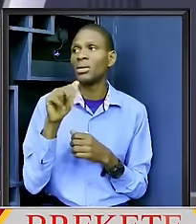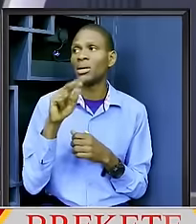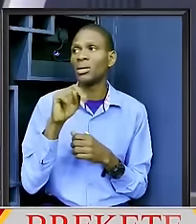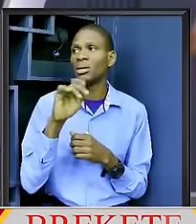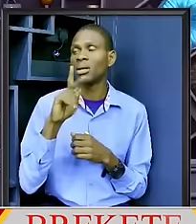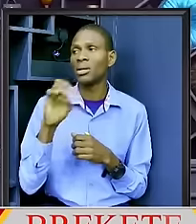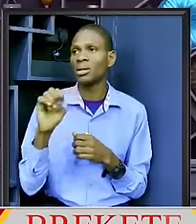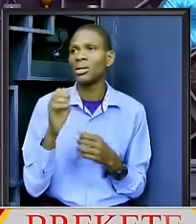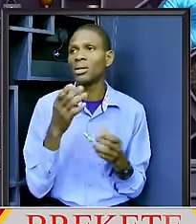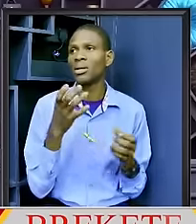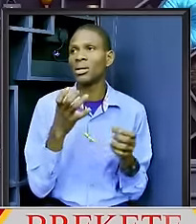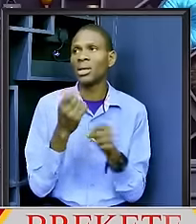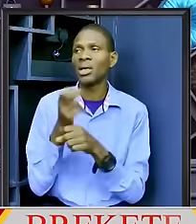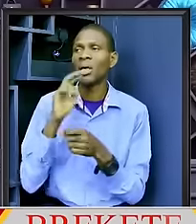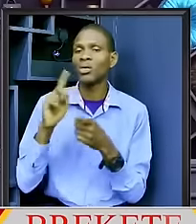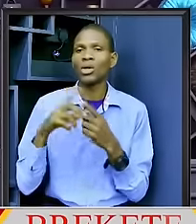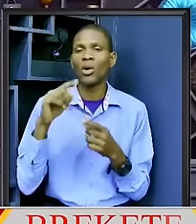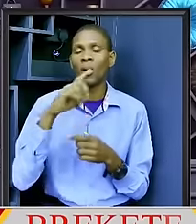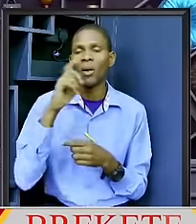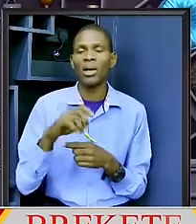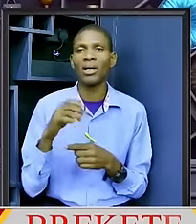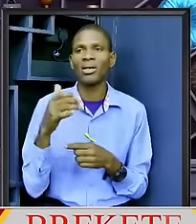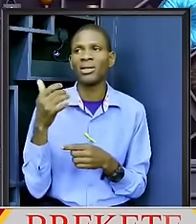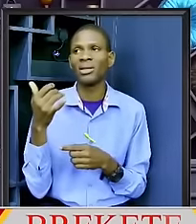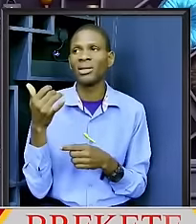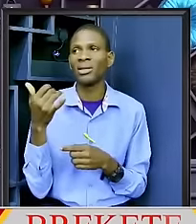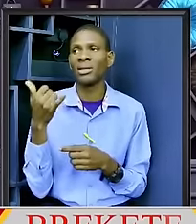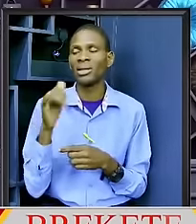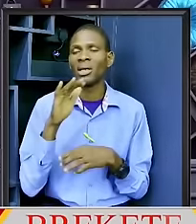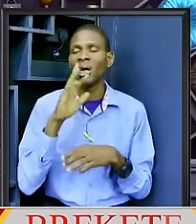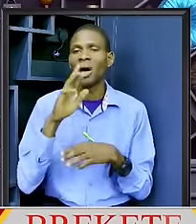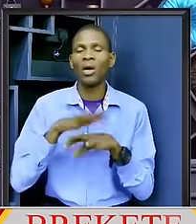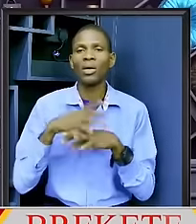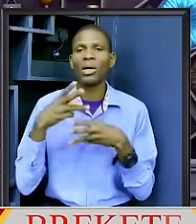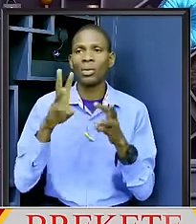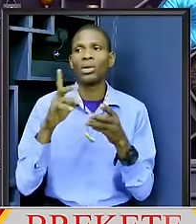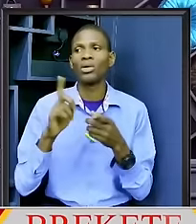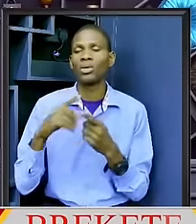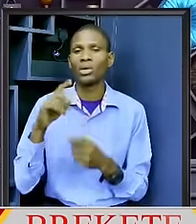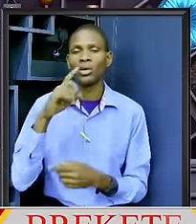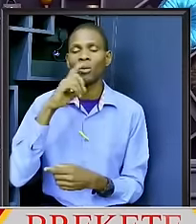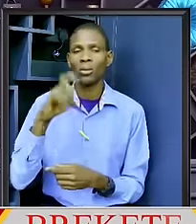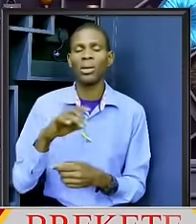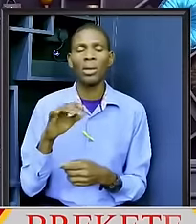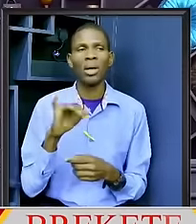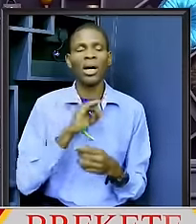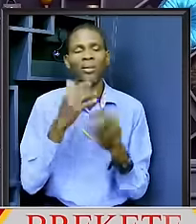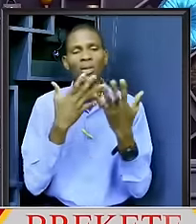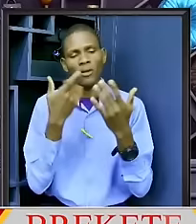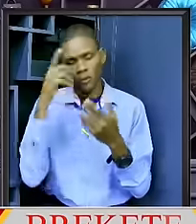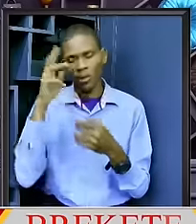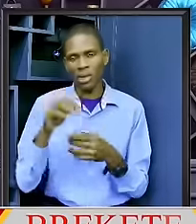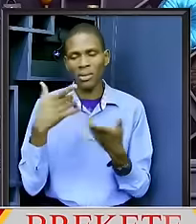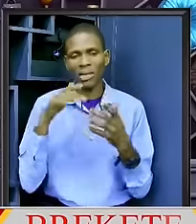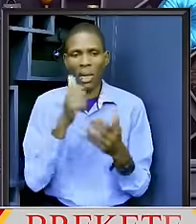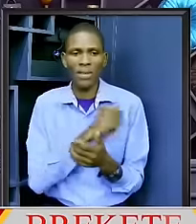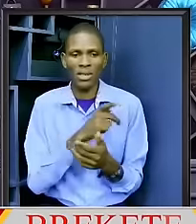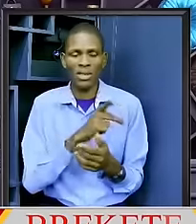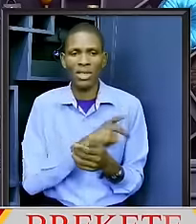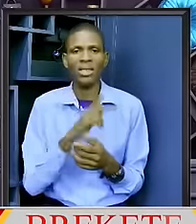Yankee, I beg take her to the command. They are coming, they are on their way to the command them. Now. They wait for them. Okay, let's appreciate CP